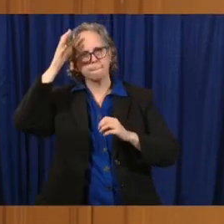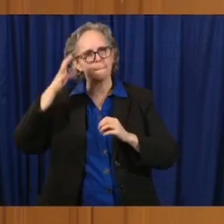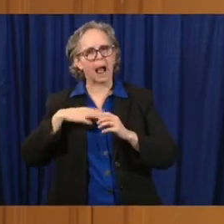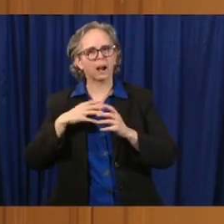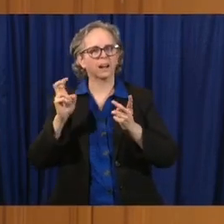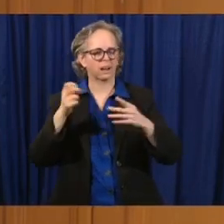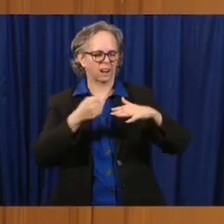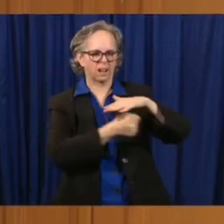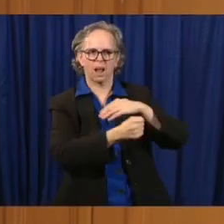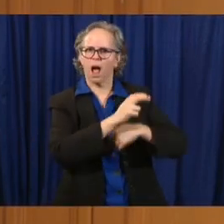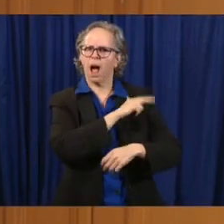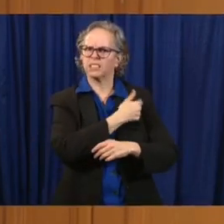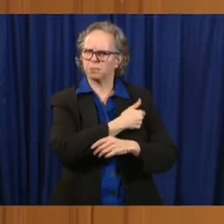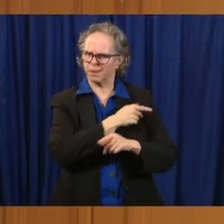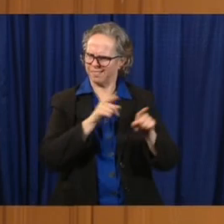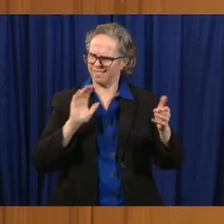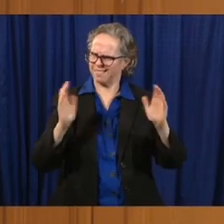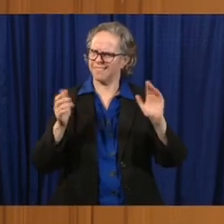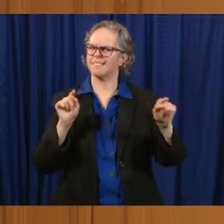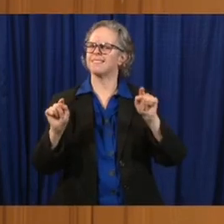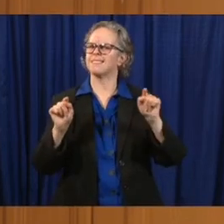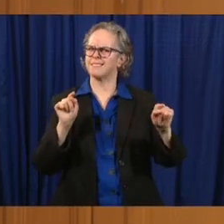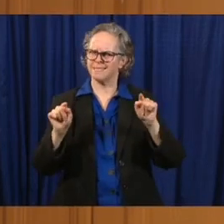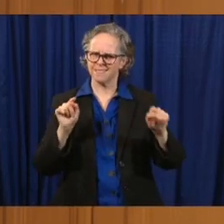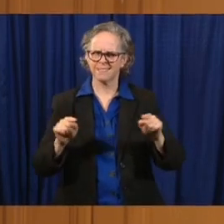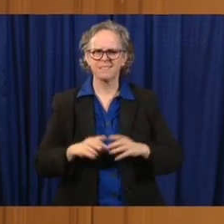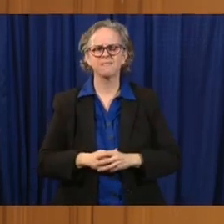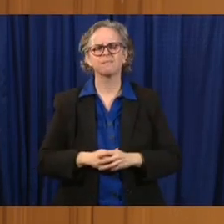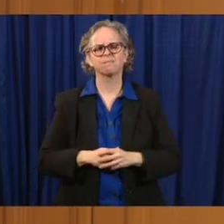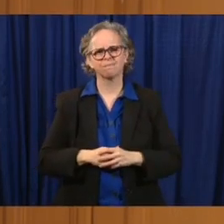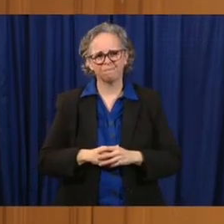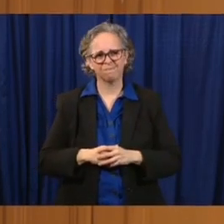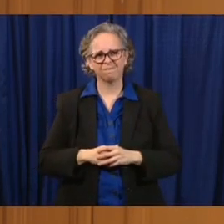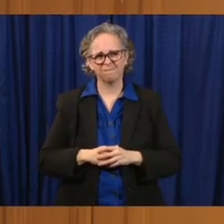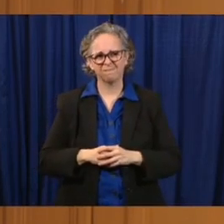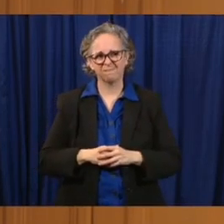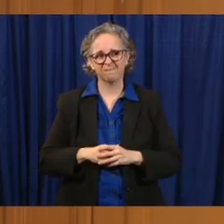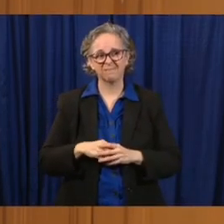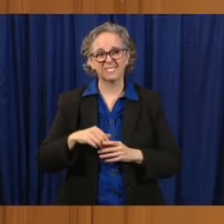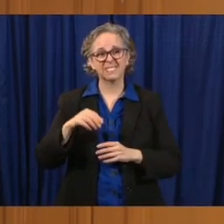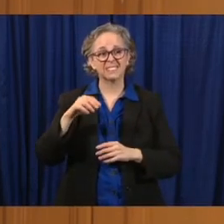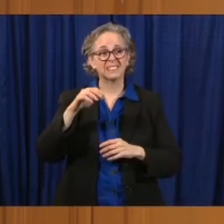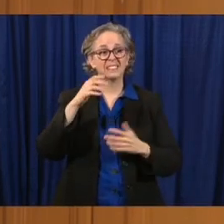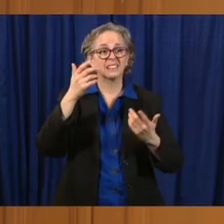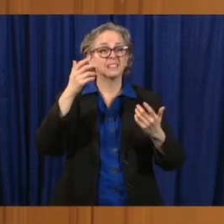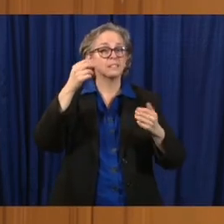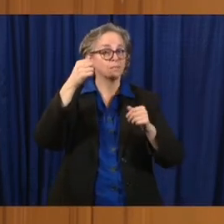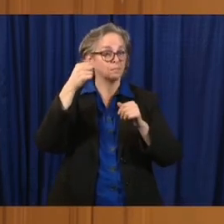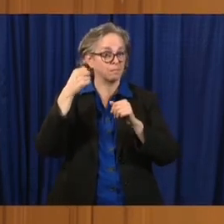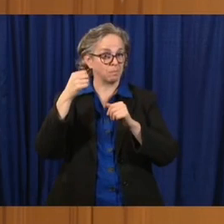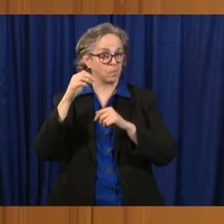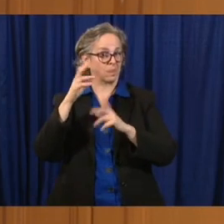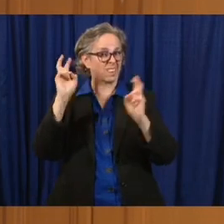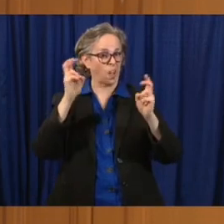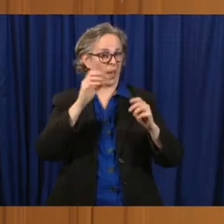hospitalized. And then we are breaking our cases down by the old definition as well as the